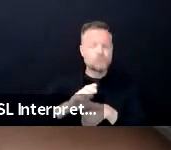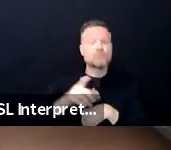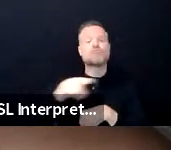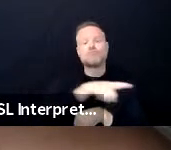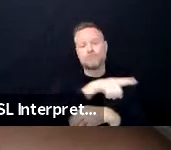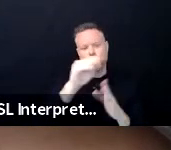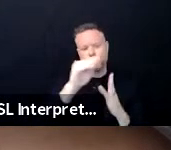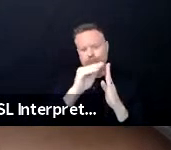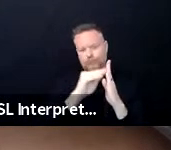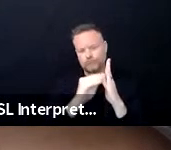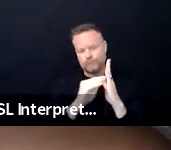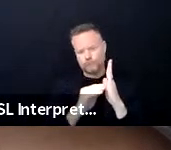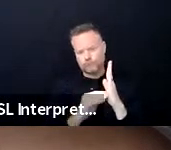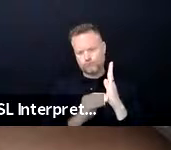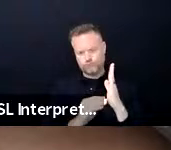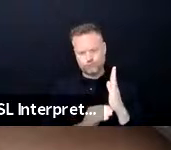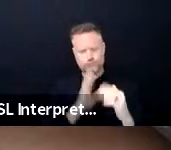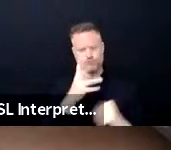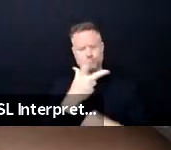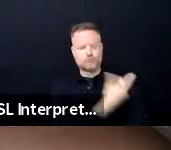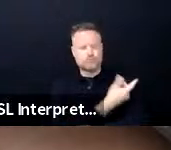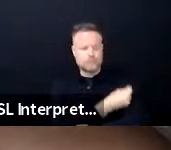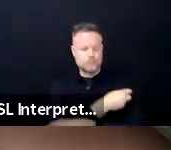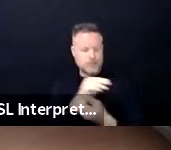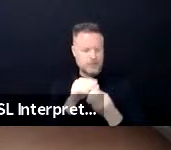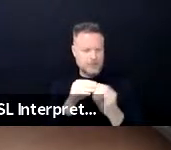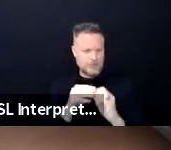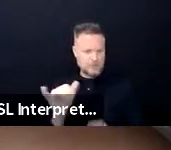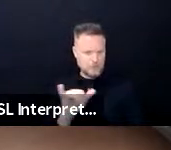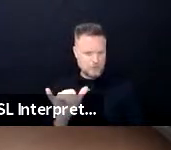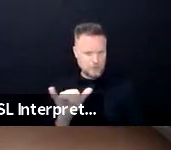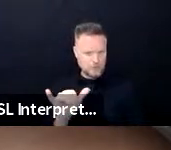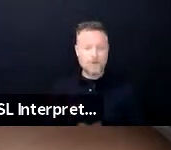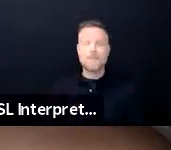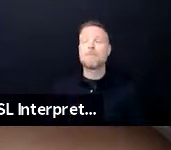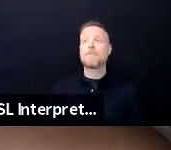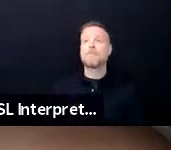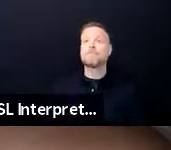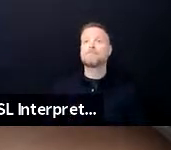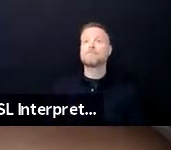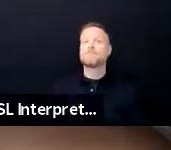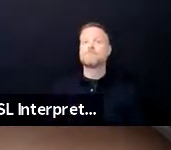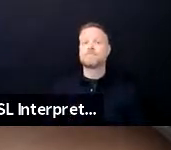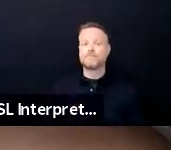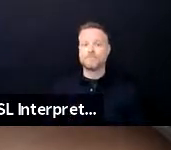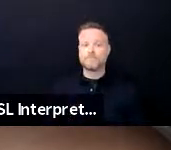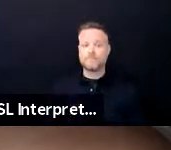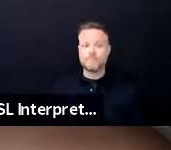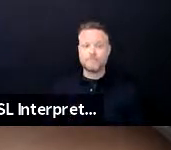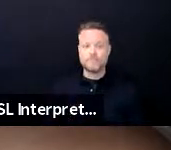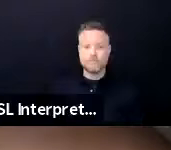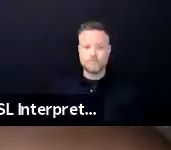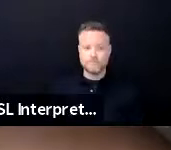and catalog their people as well. This was incentivized